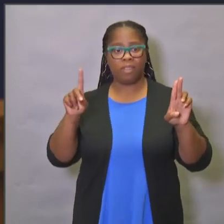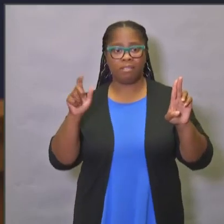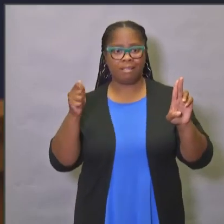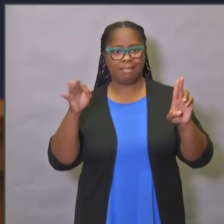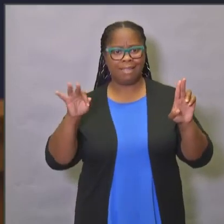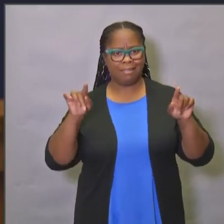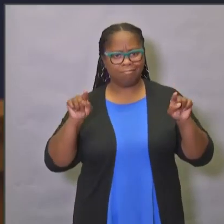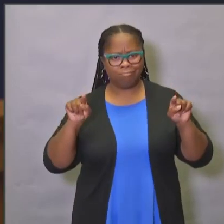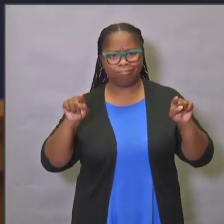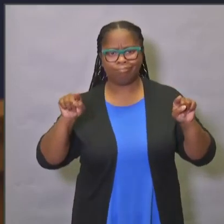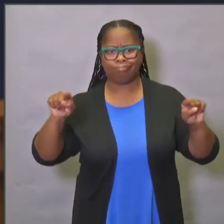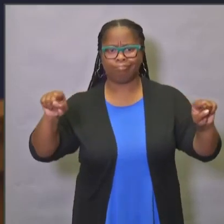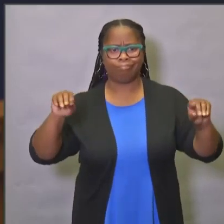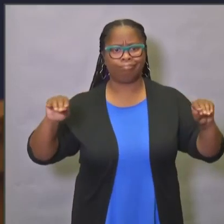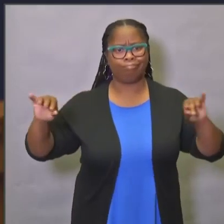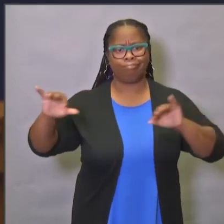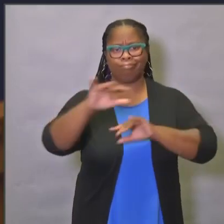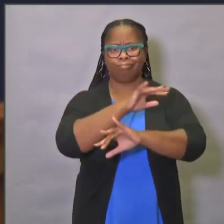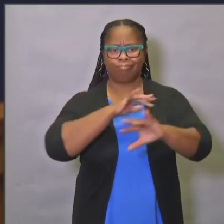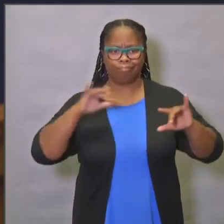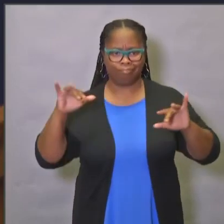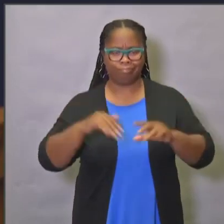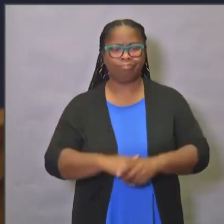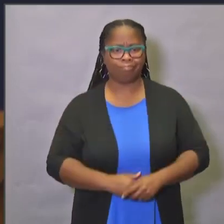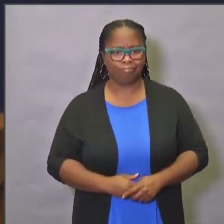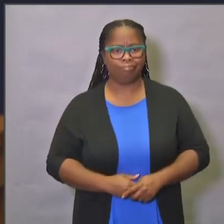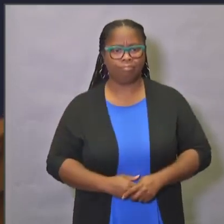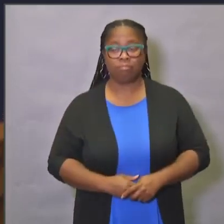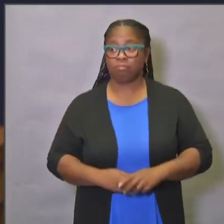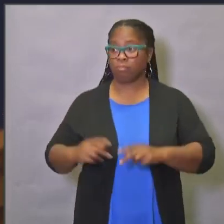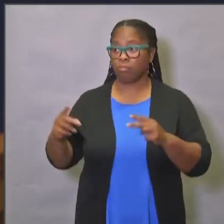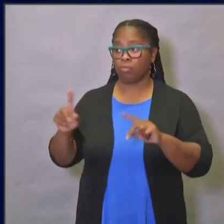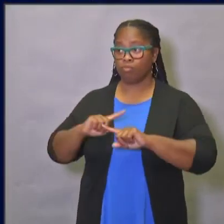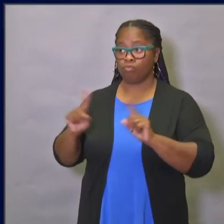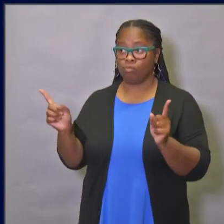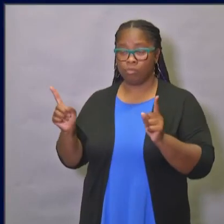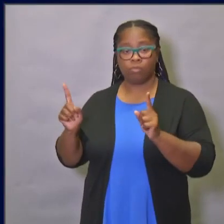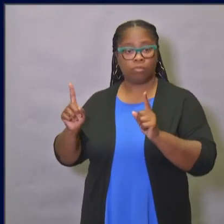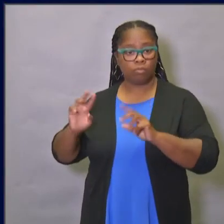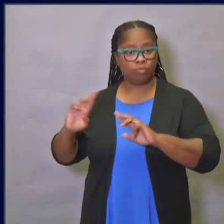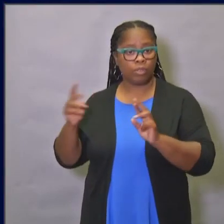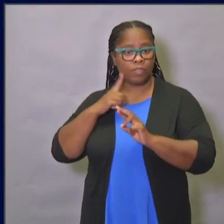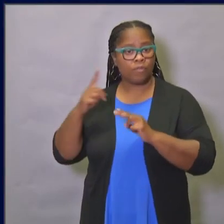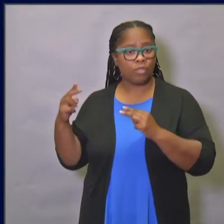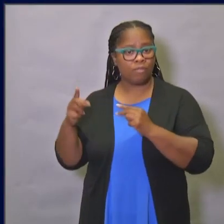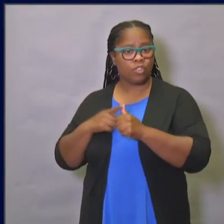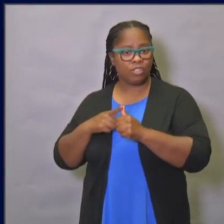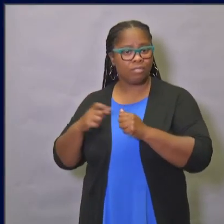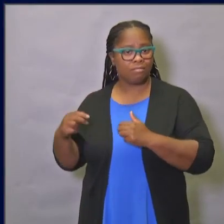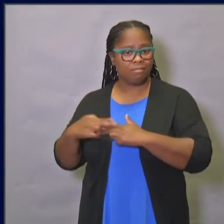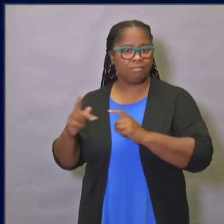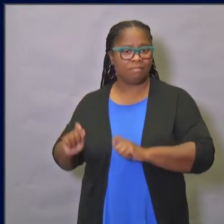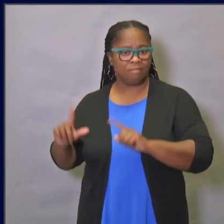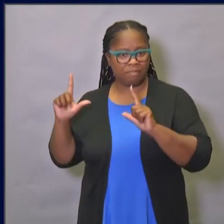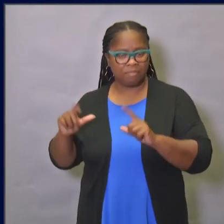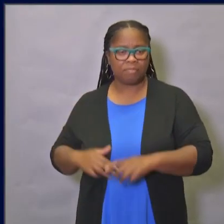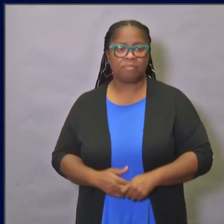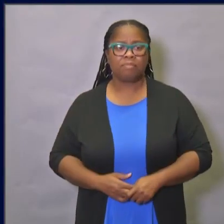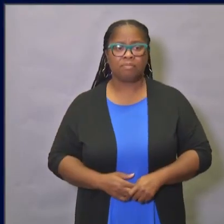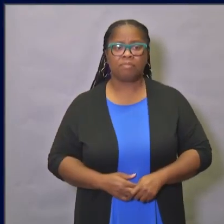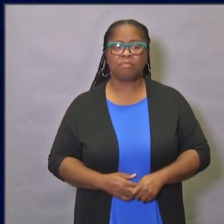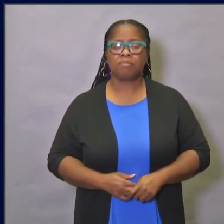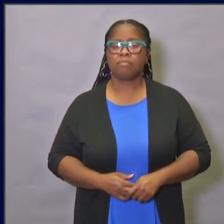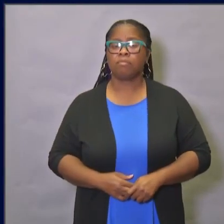be in our communities. And please show the first slide. This slide shows